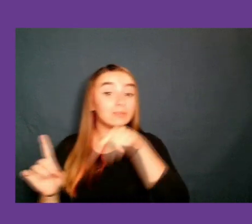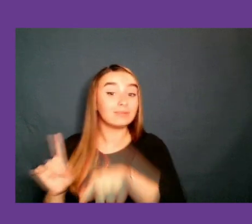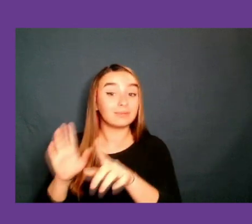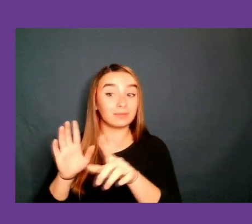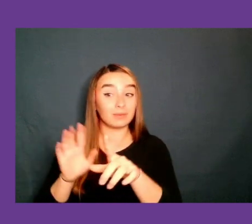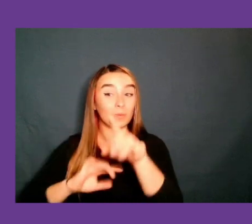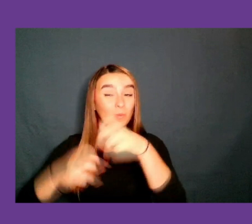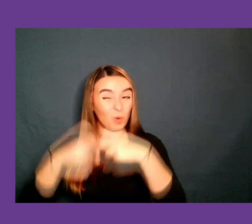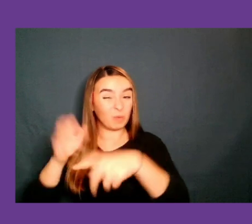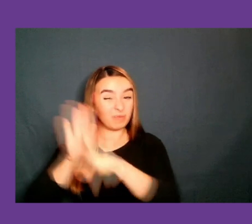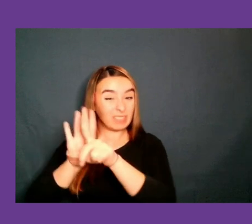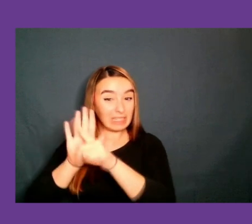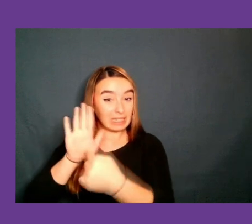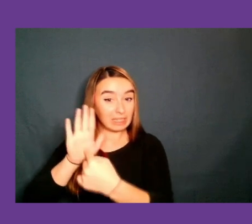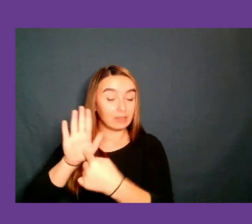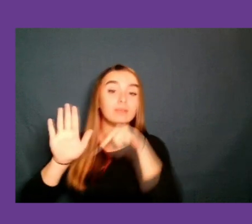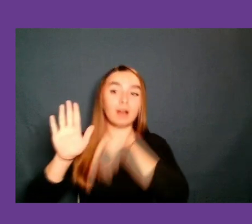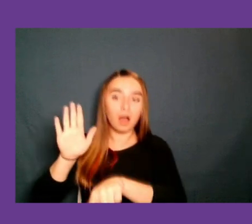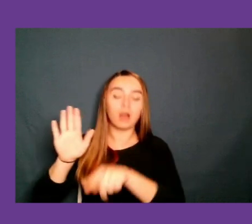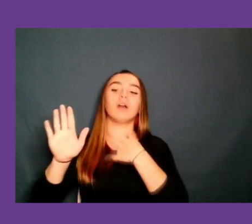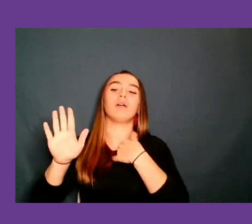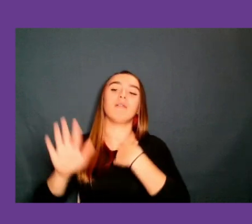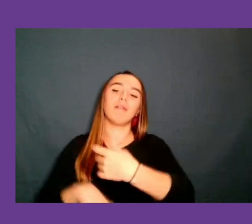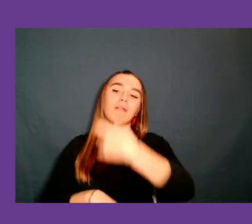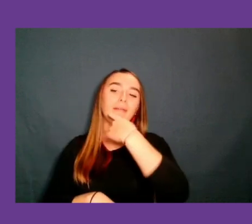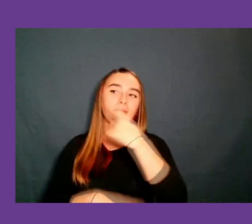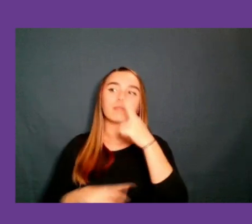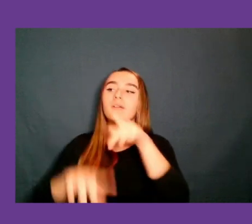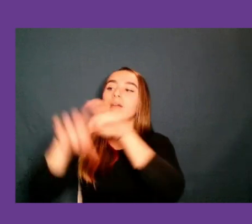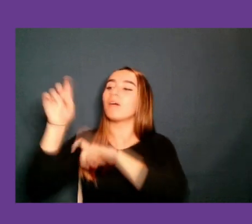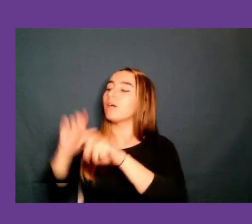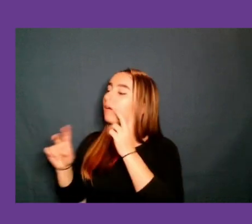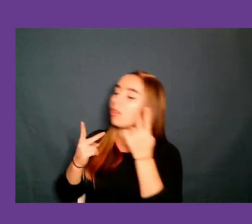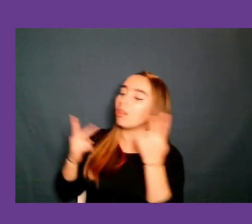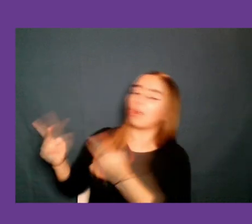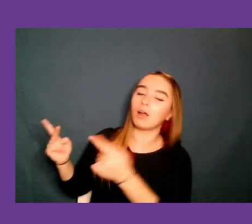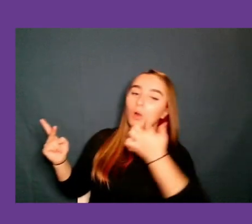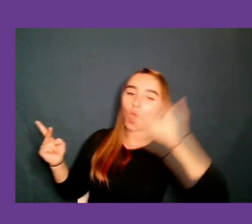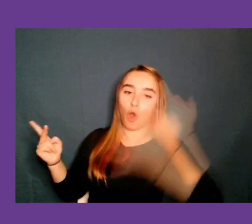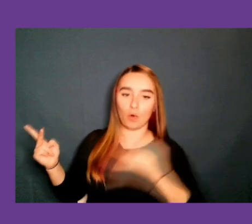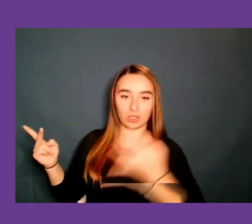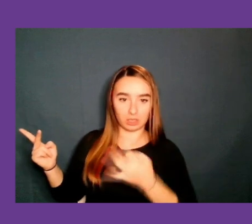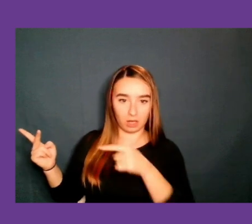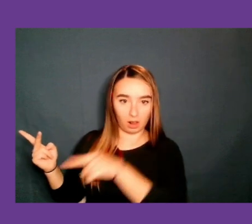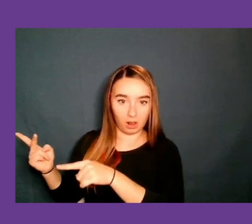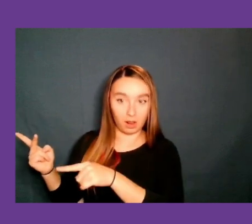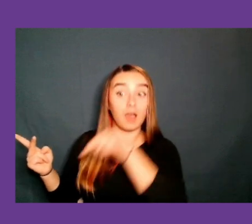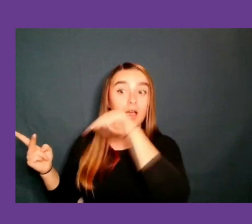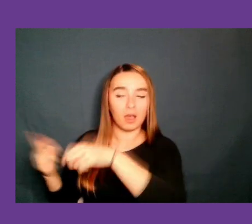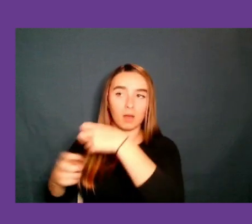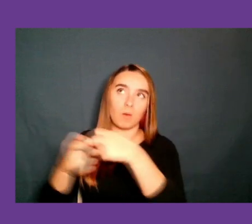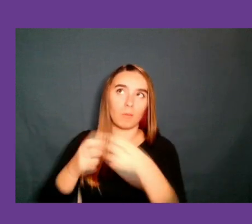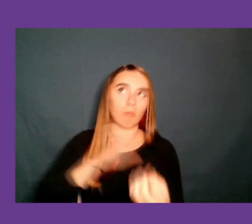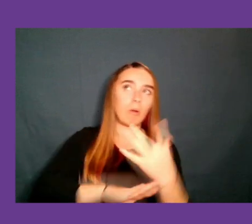then it's always the English original that is the original baseline document, the truth, so to speak. So if there would be any, I